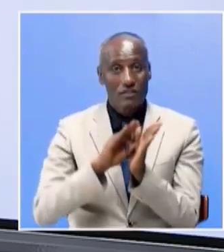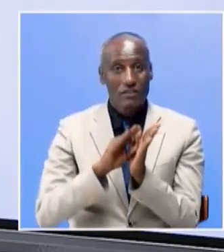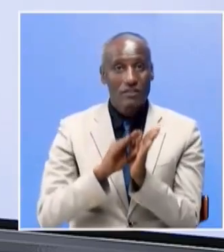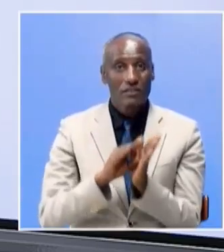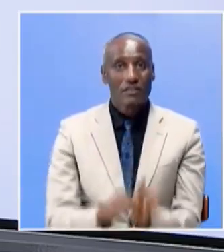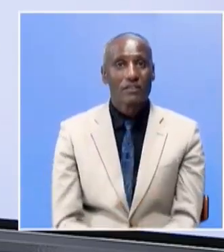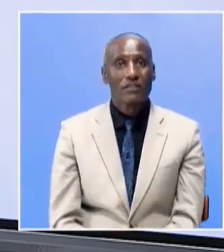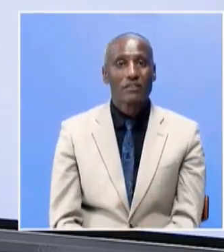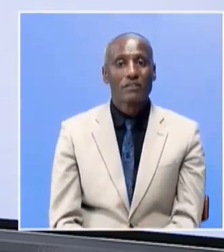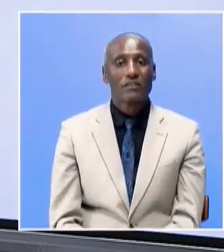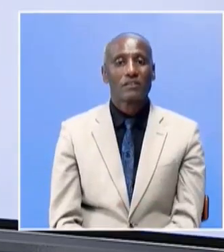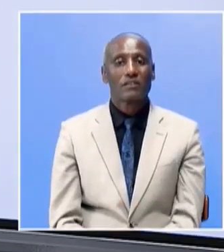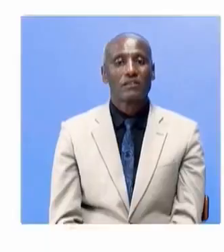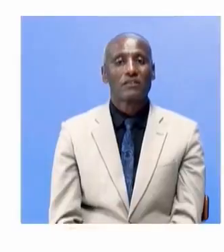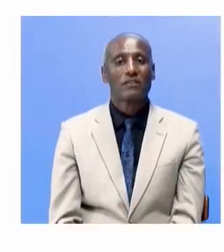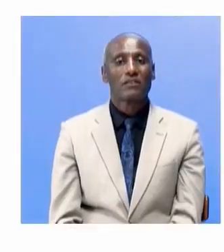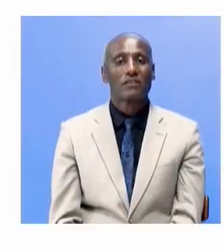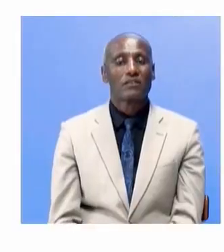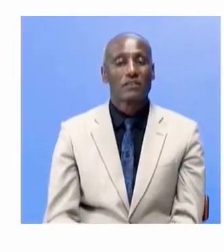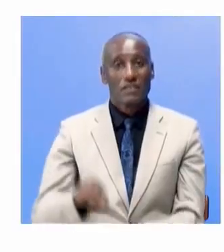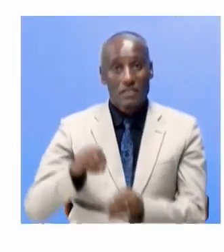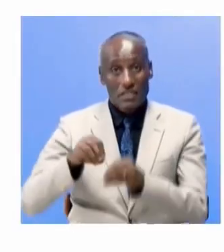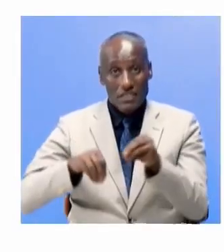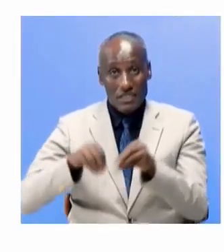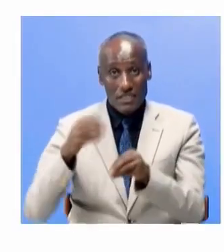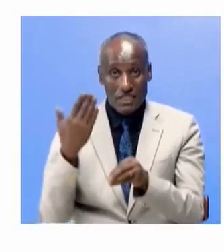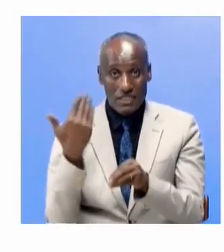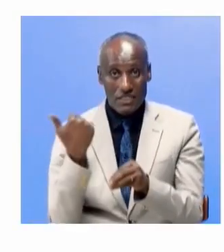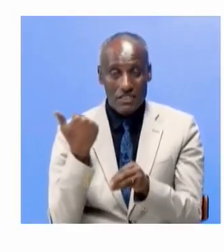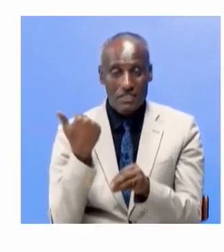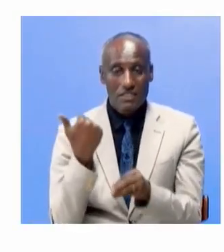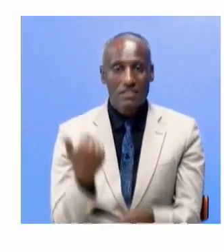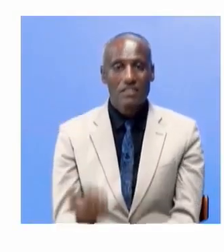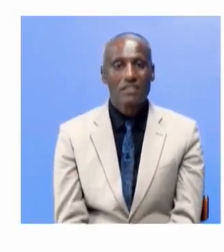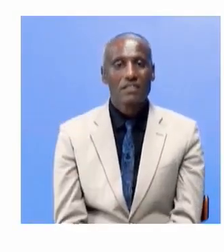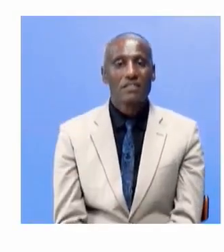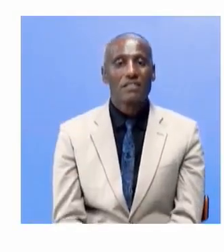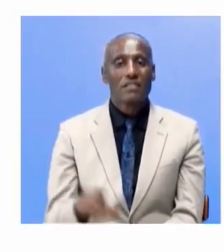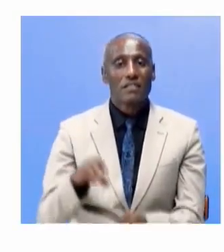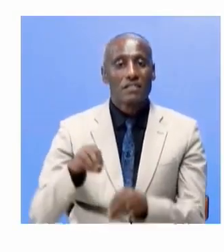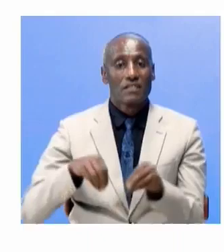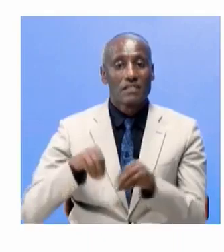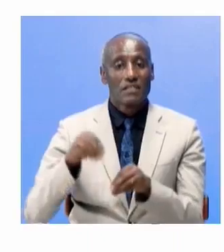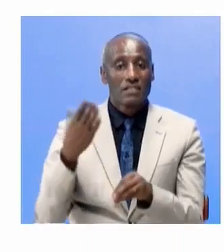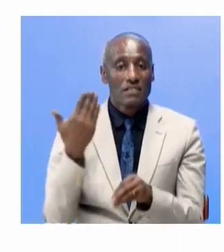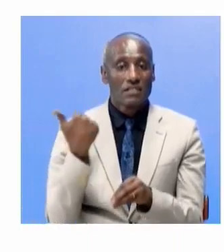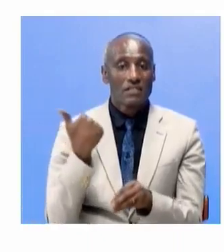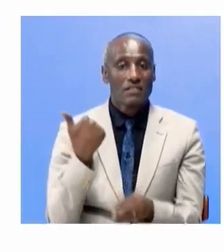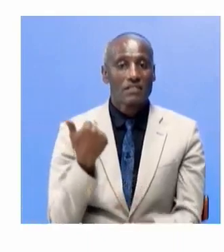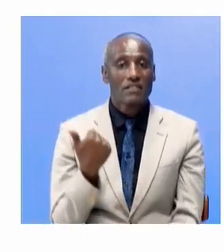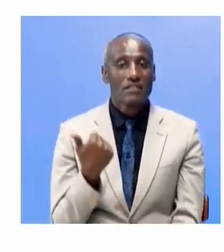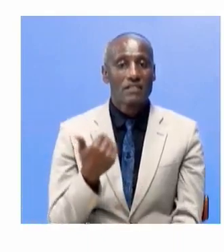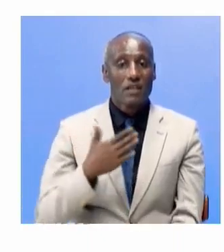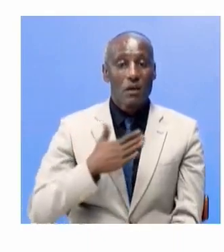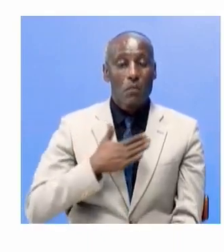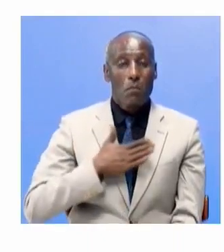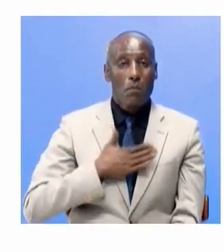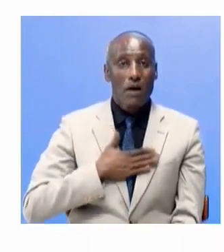so far, we have to start from did. Okay? Then subject. Did